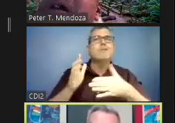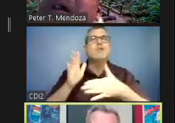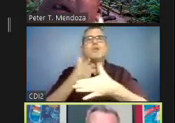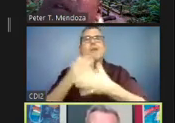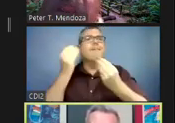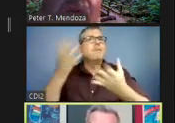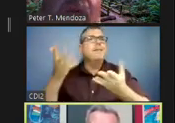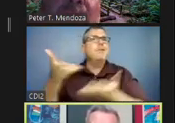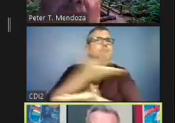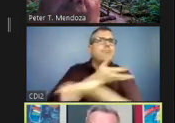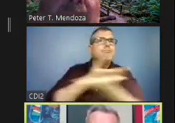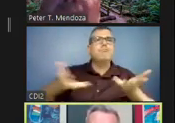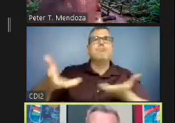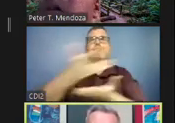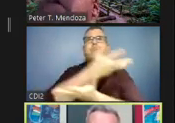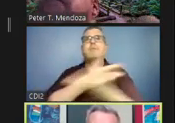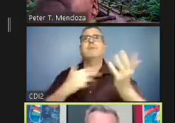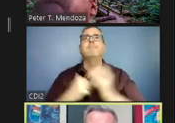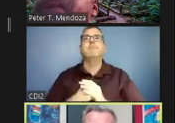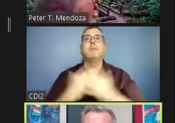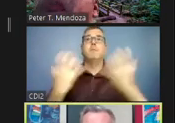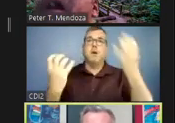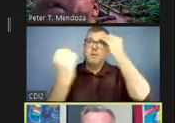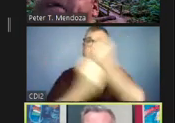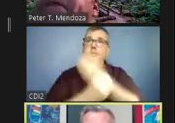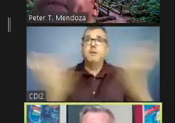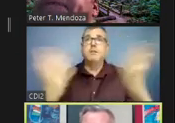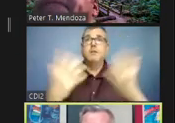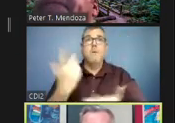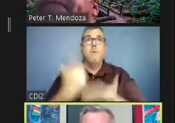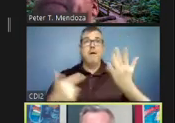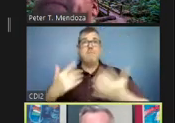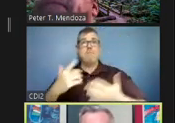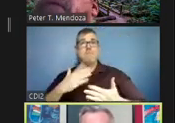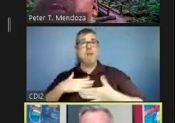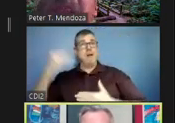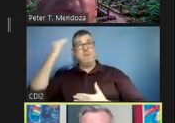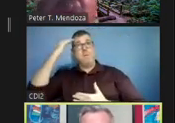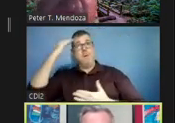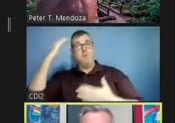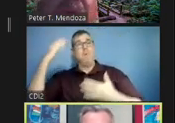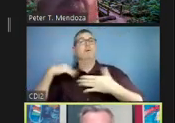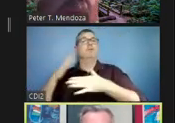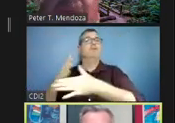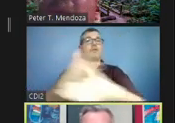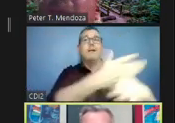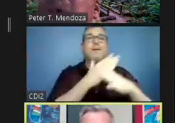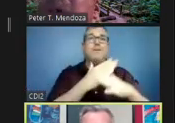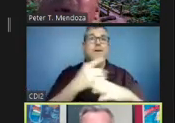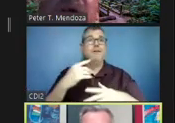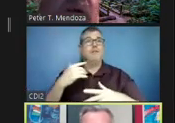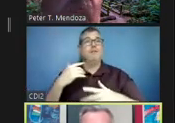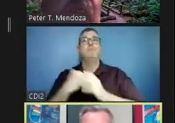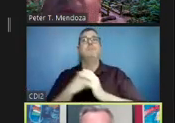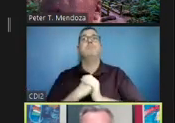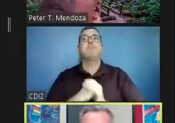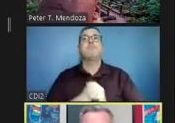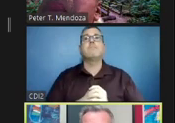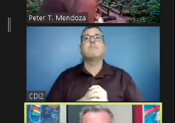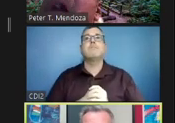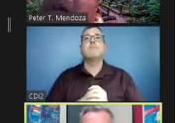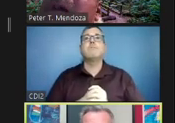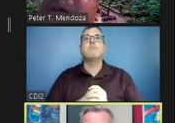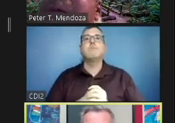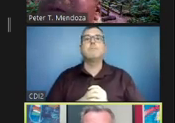you what we know and what we don't know. There's been a few advocacy successes. There's definitely some work for more, and I'm just so grateful